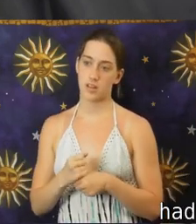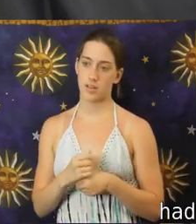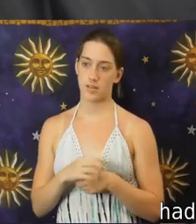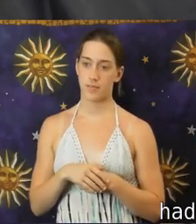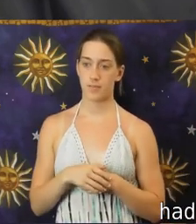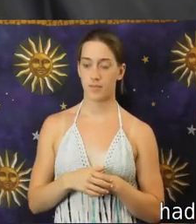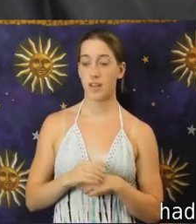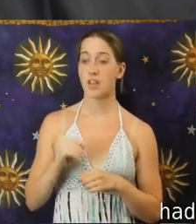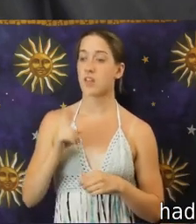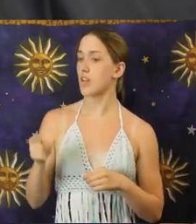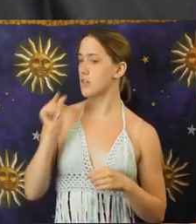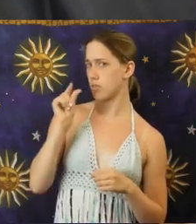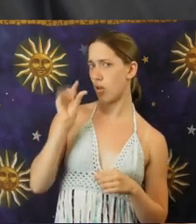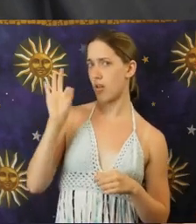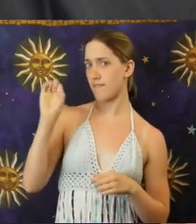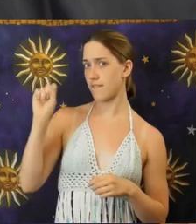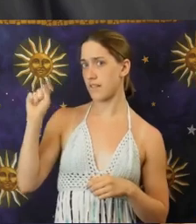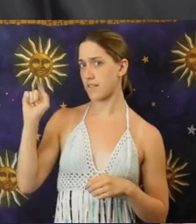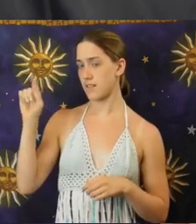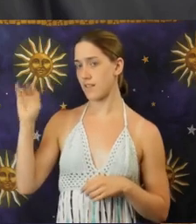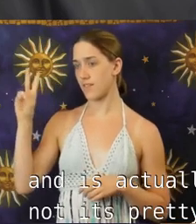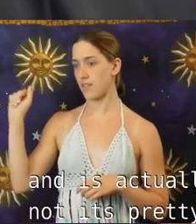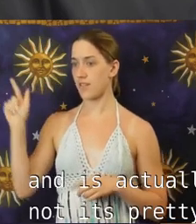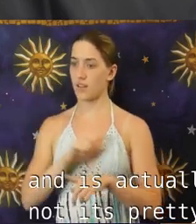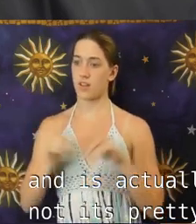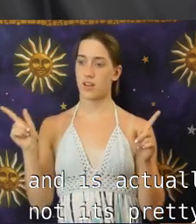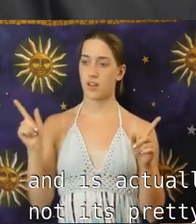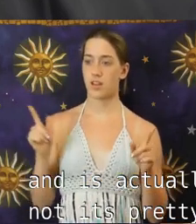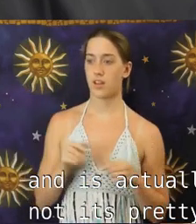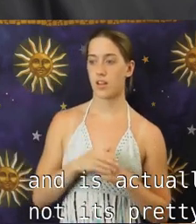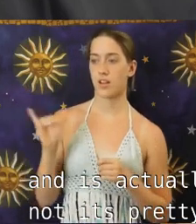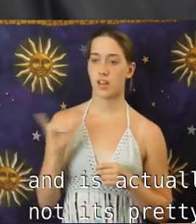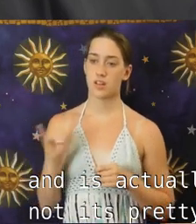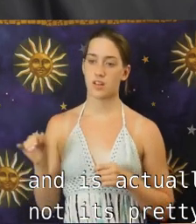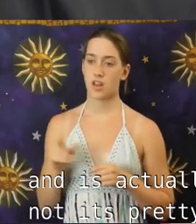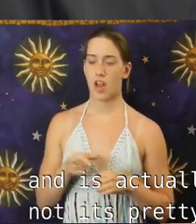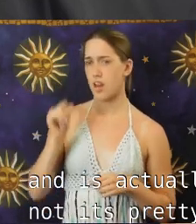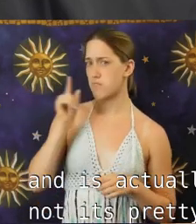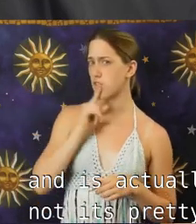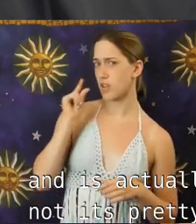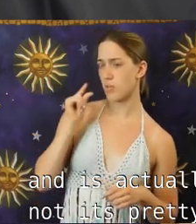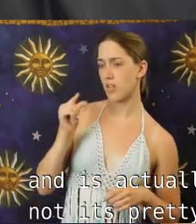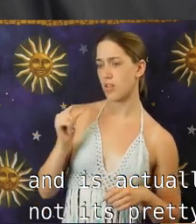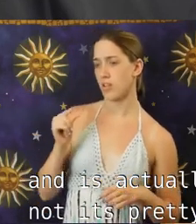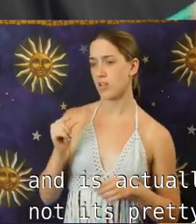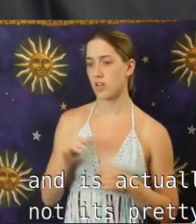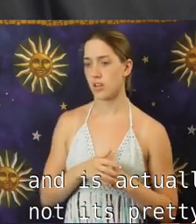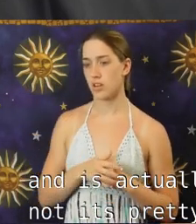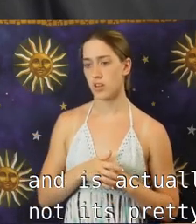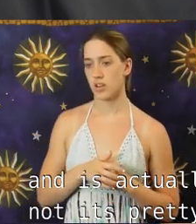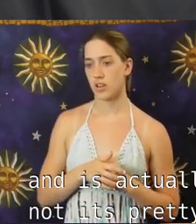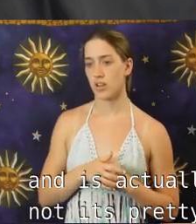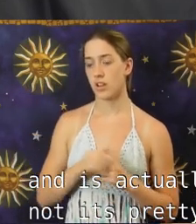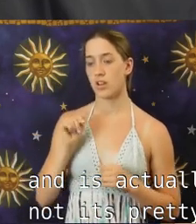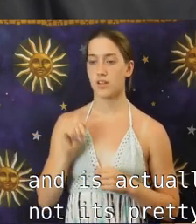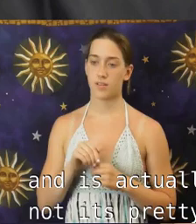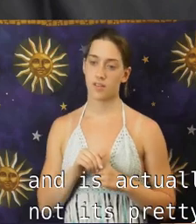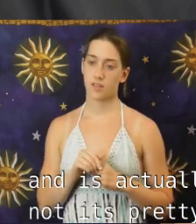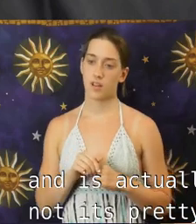a really good lineup this year. And it's actually a smaller festival